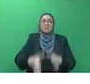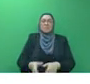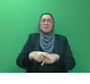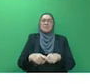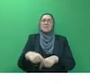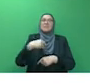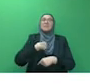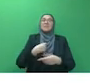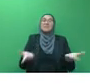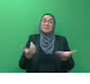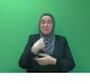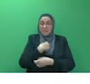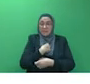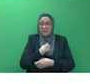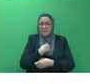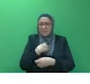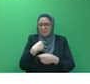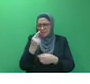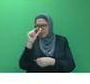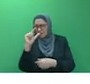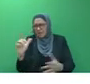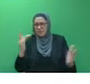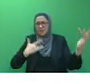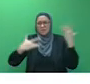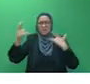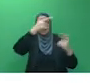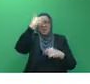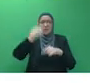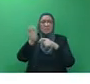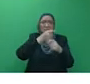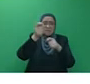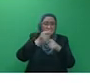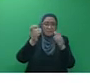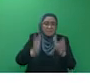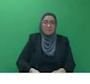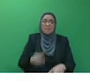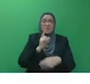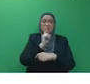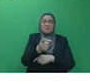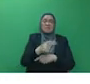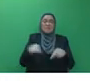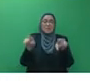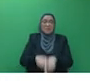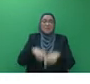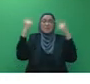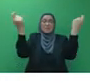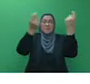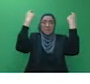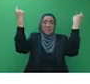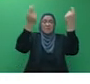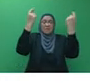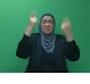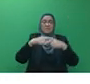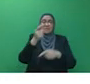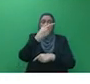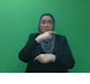comedy stand-up comedy used to be a celebration in a sense that when people had a good year and the company